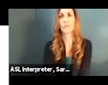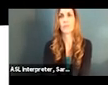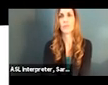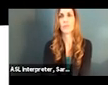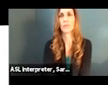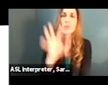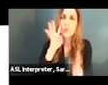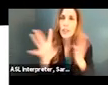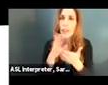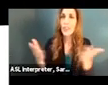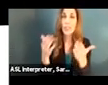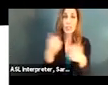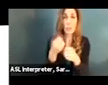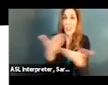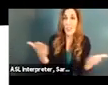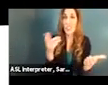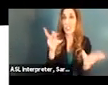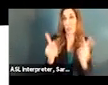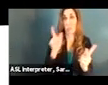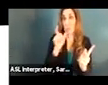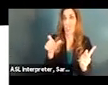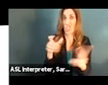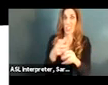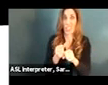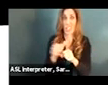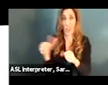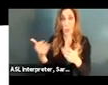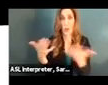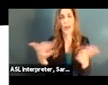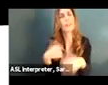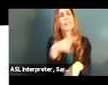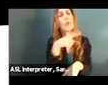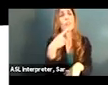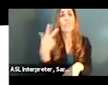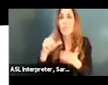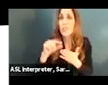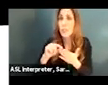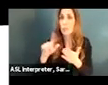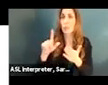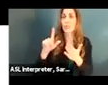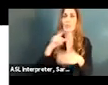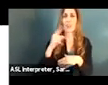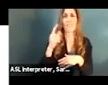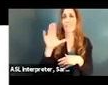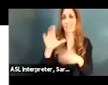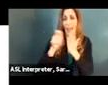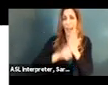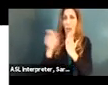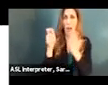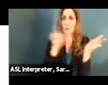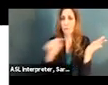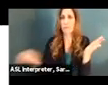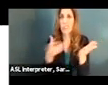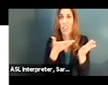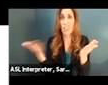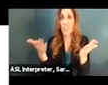otherwise. So we have 3D printers, and Tom's been doing a ton of 3D printing. We have a catalog of things we can just print out